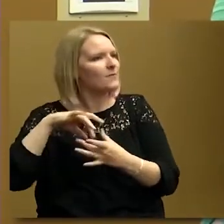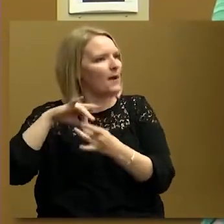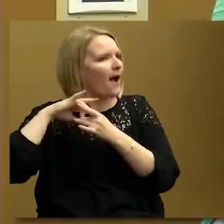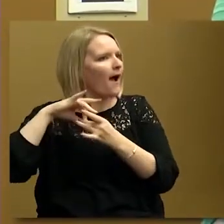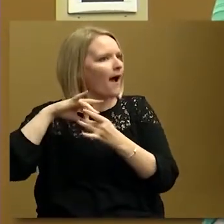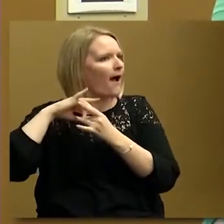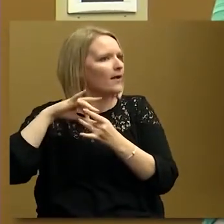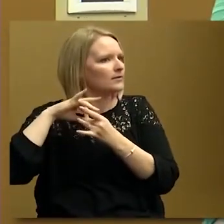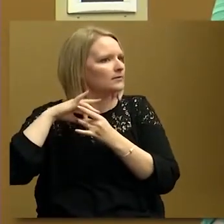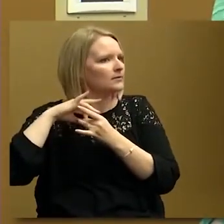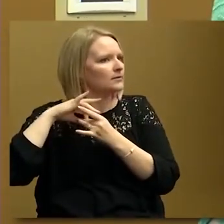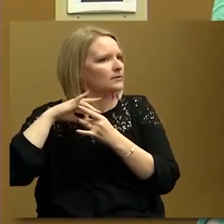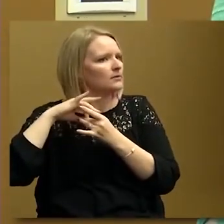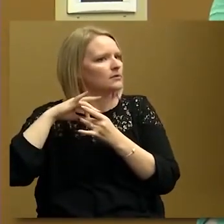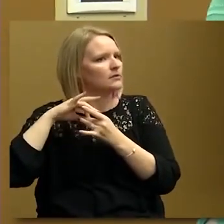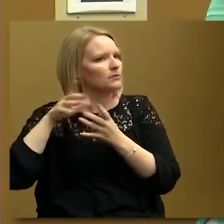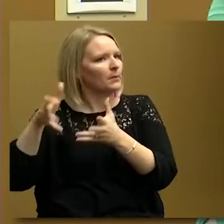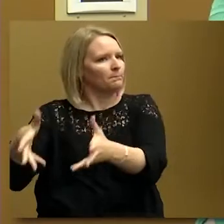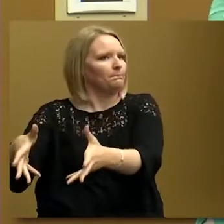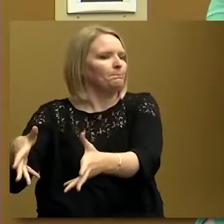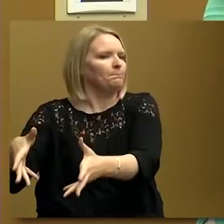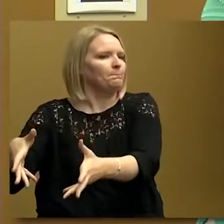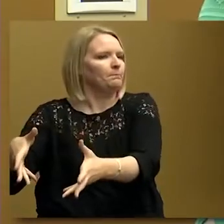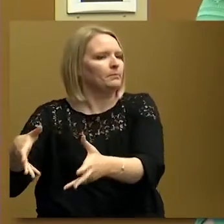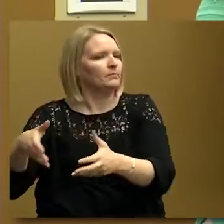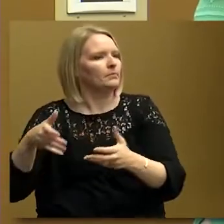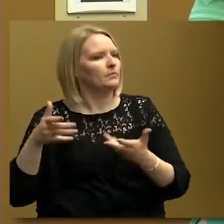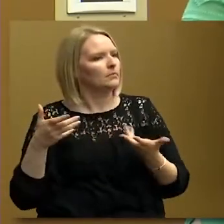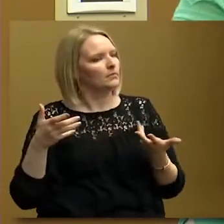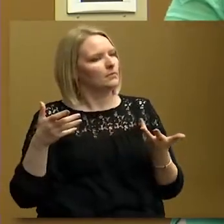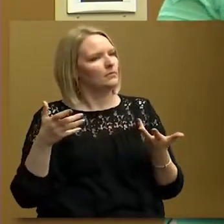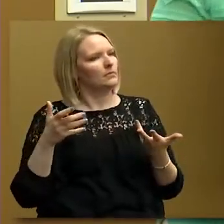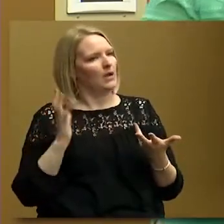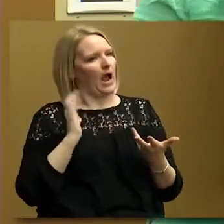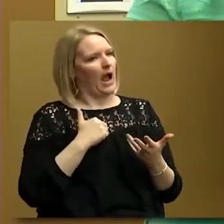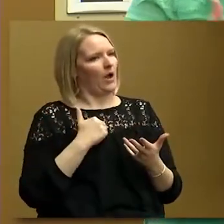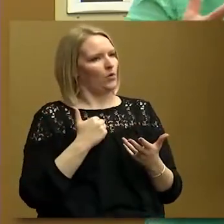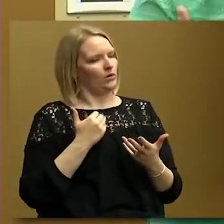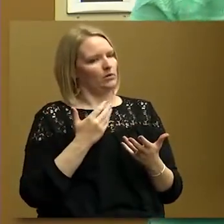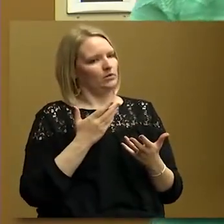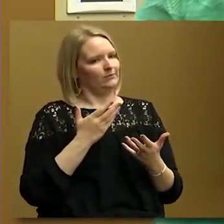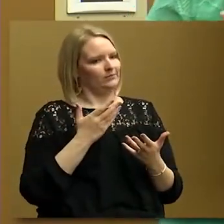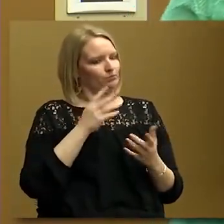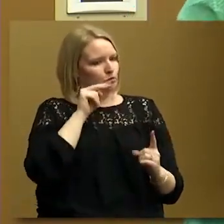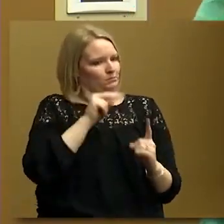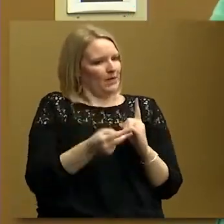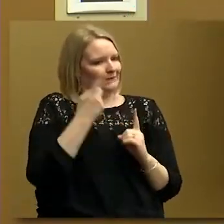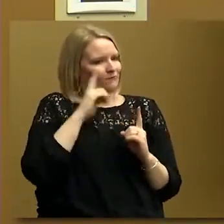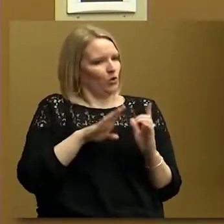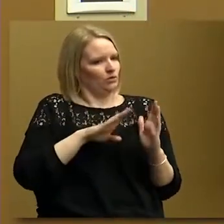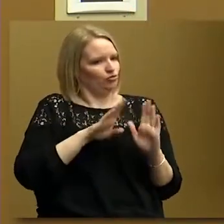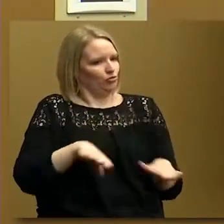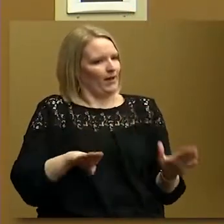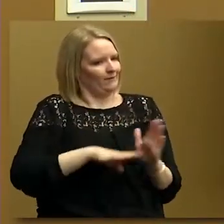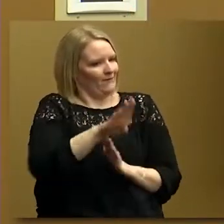experience. They don't have how we typically think about child development,